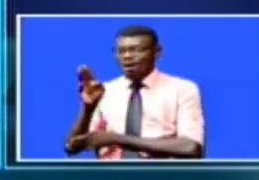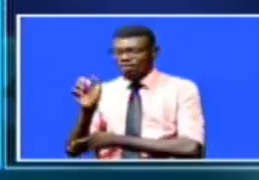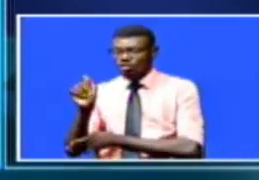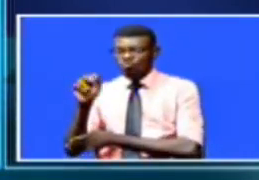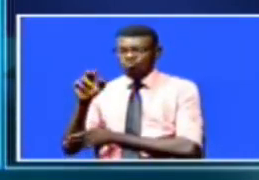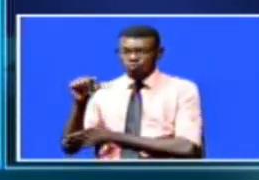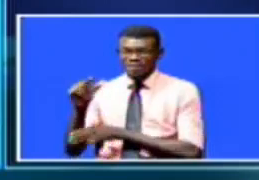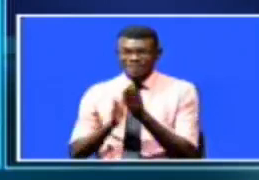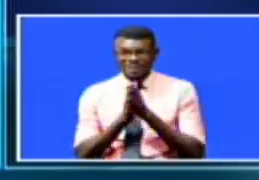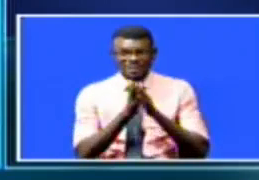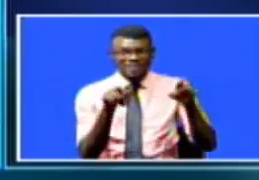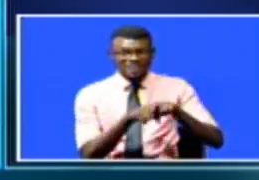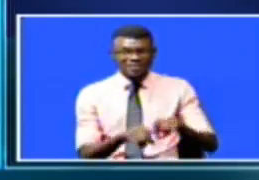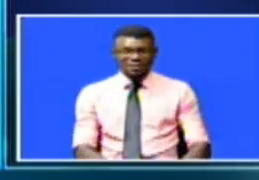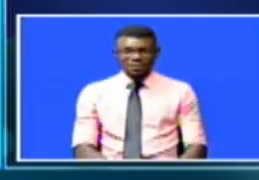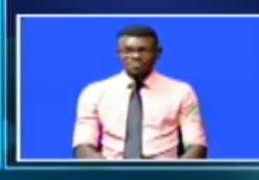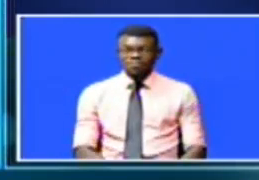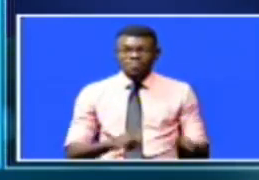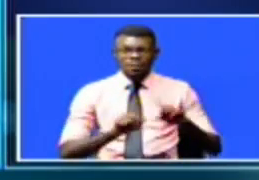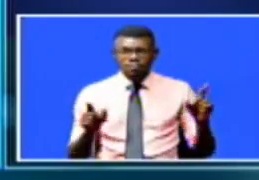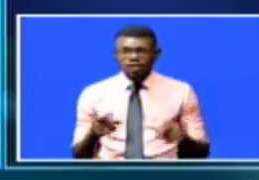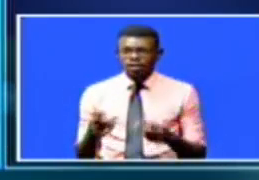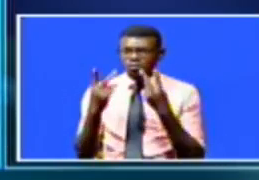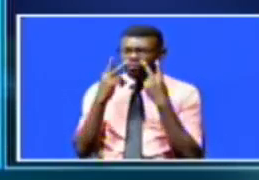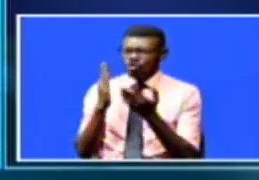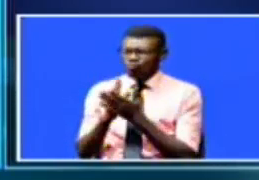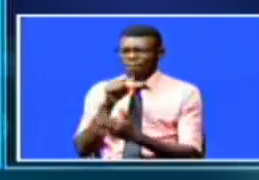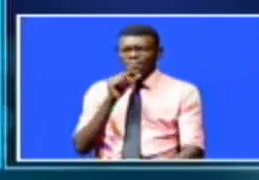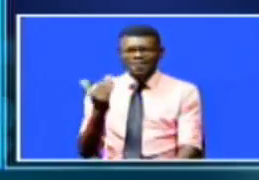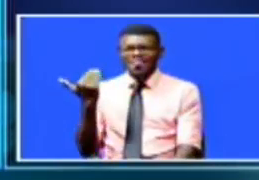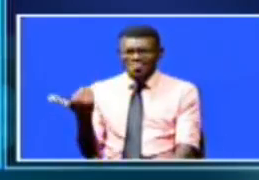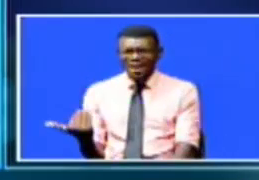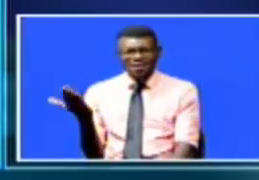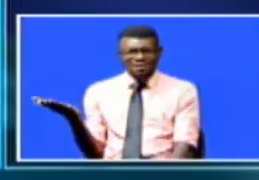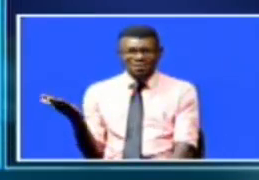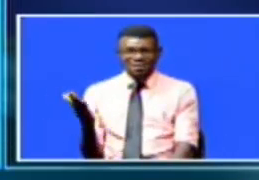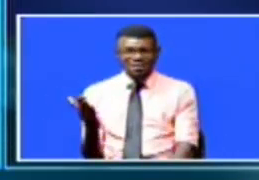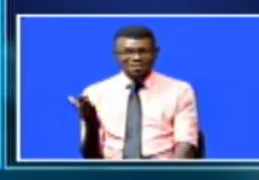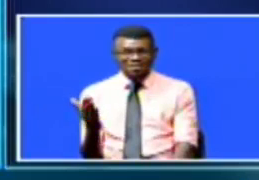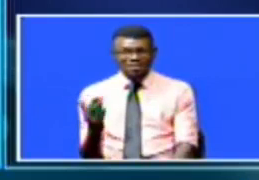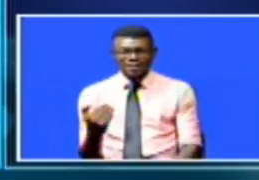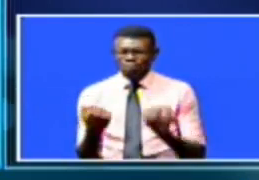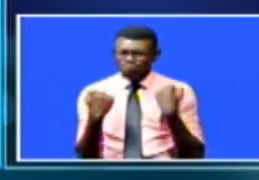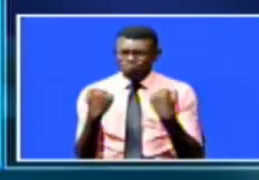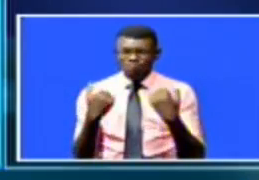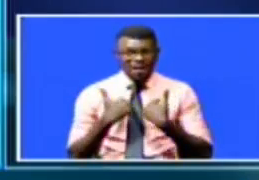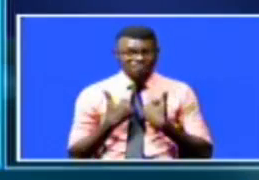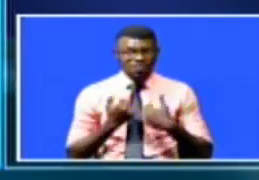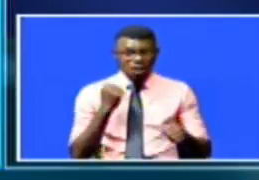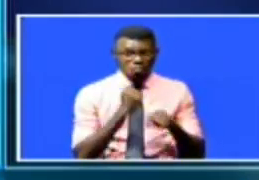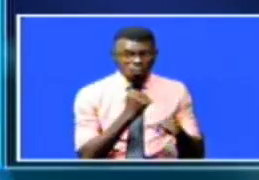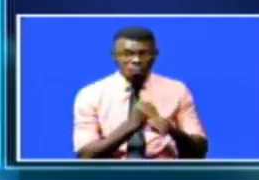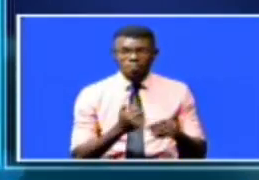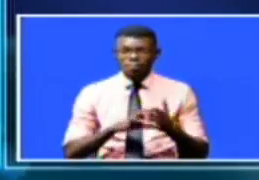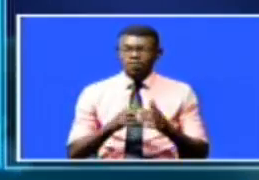chair. But when Senator Kajwang, when we thought, this is a young man, he's energetic, and this is work that requires you to